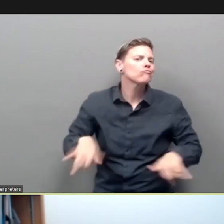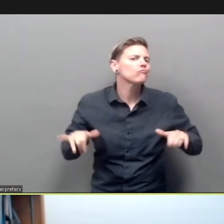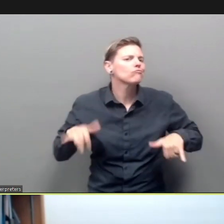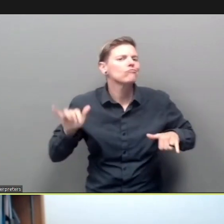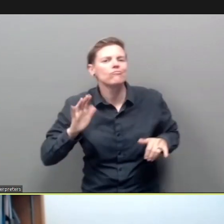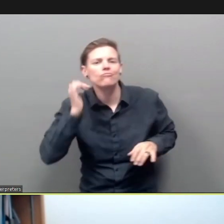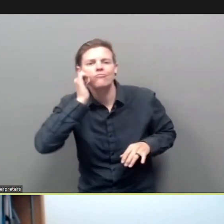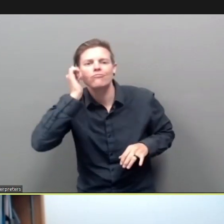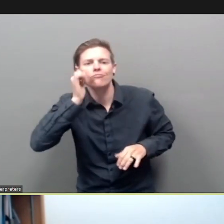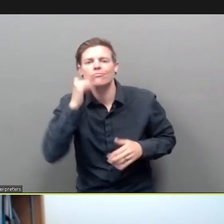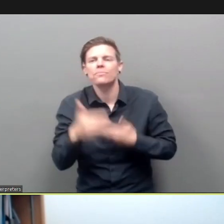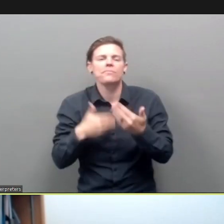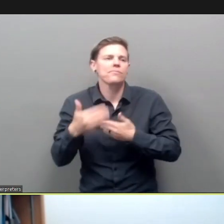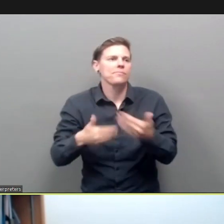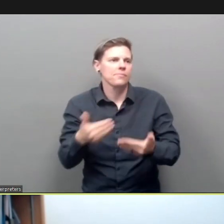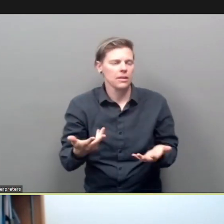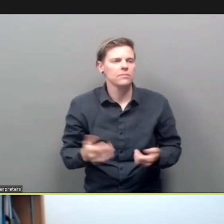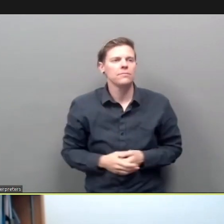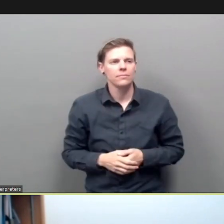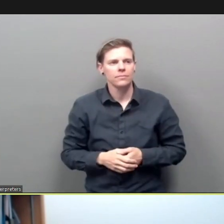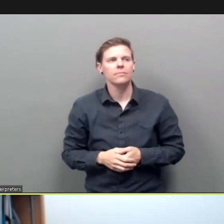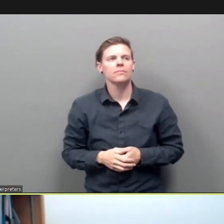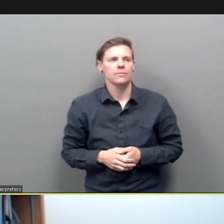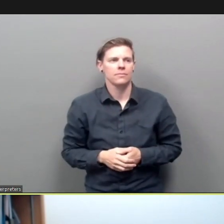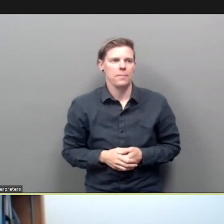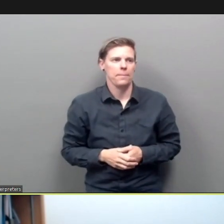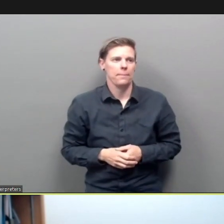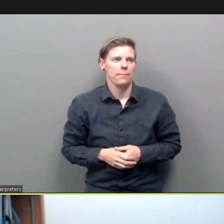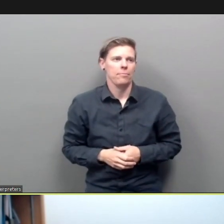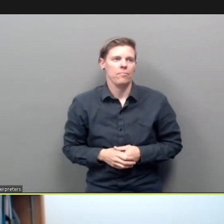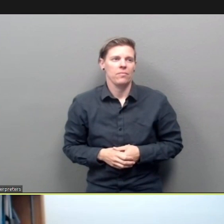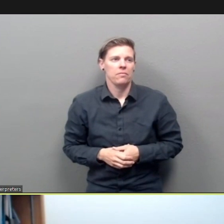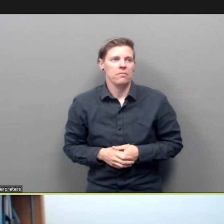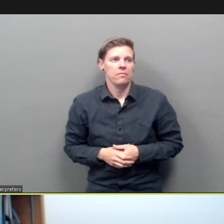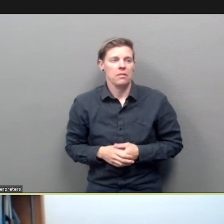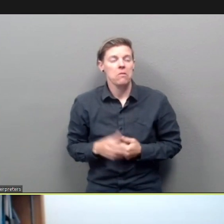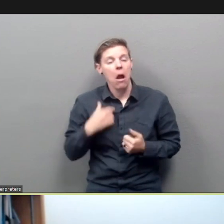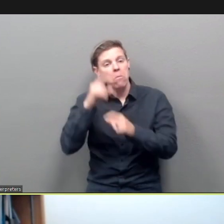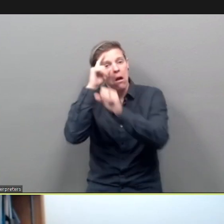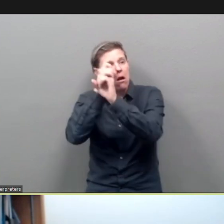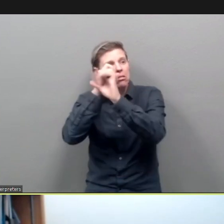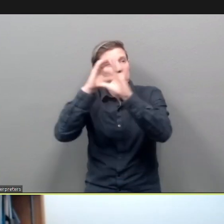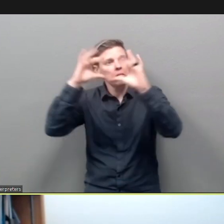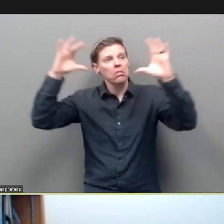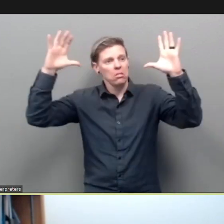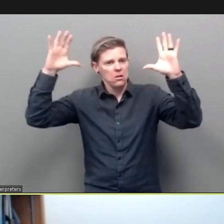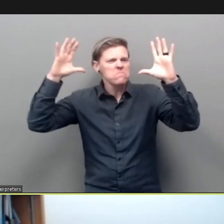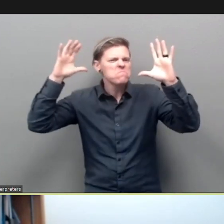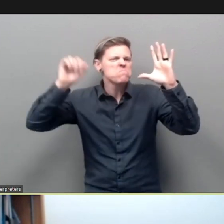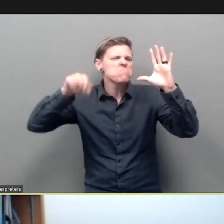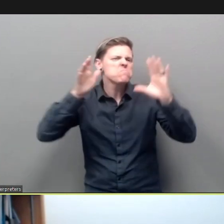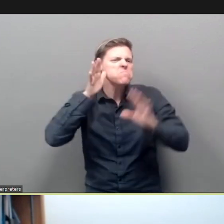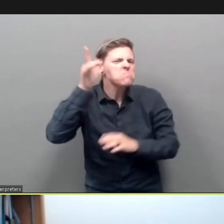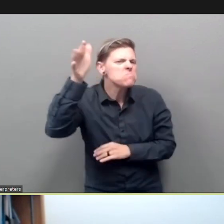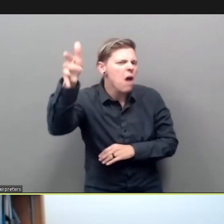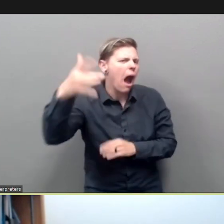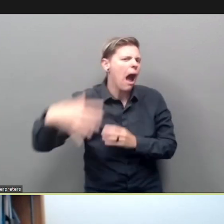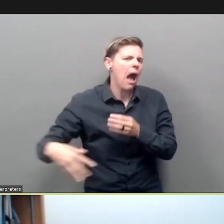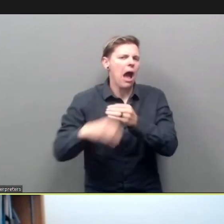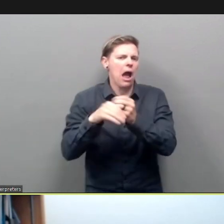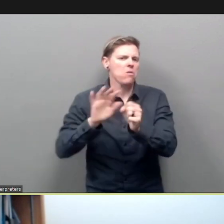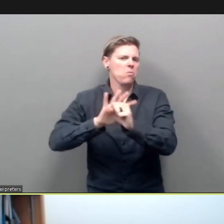I think it would, I imagine we will see COVID added to that list, and I would say I'm looking forward